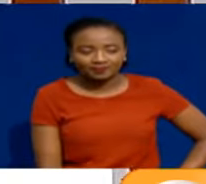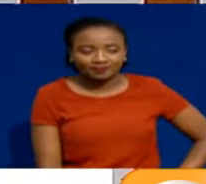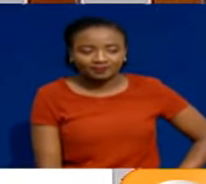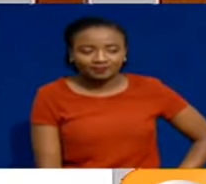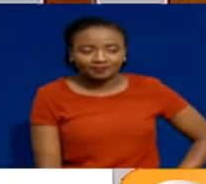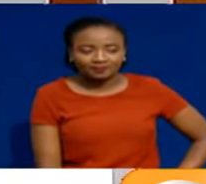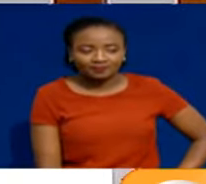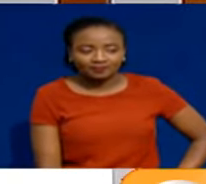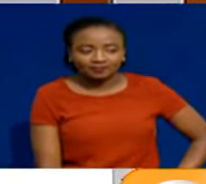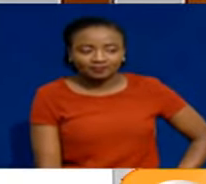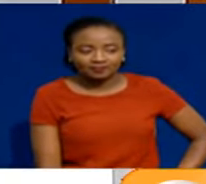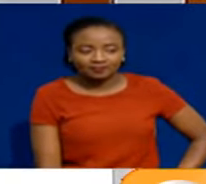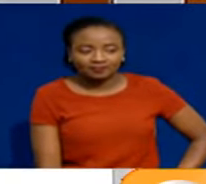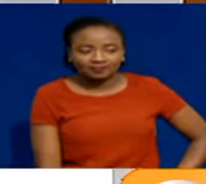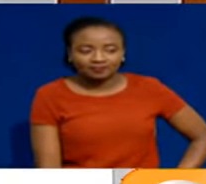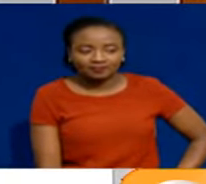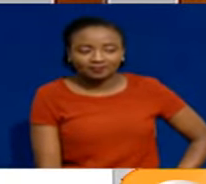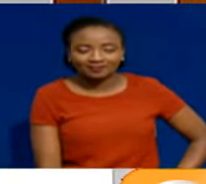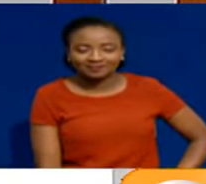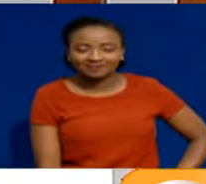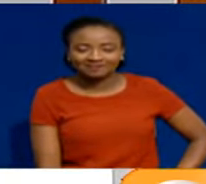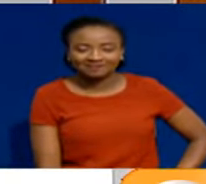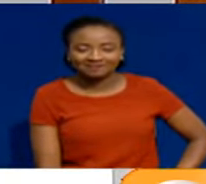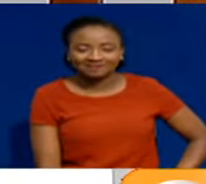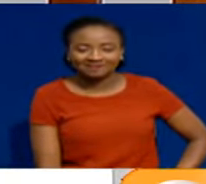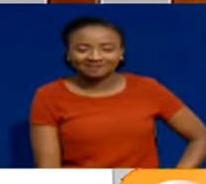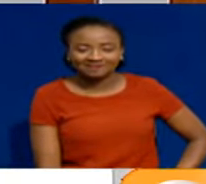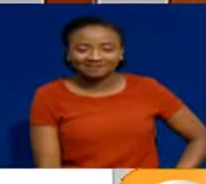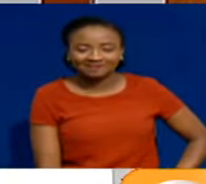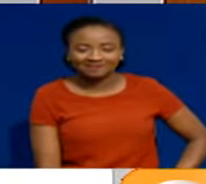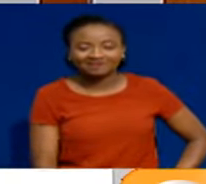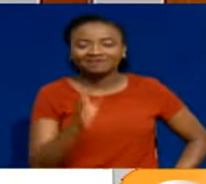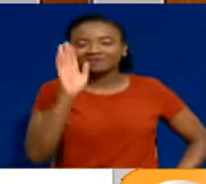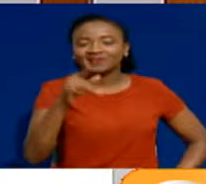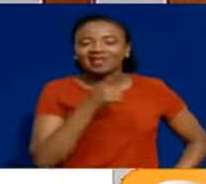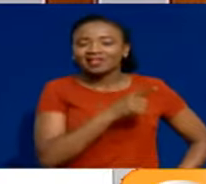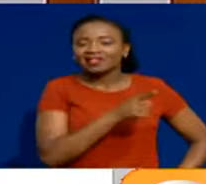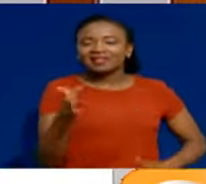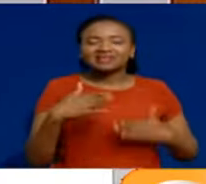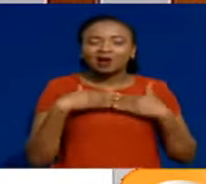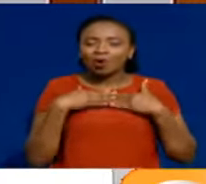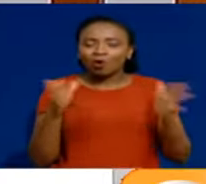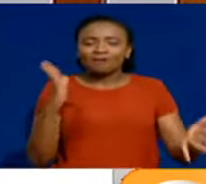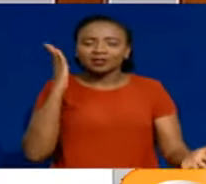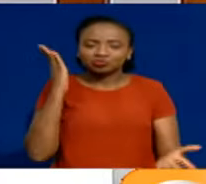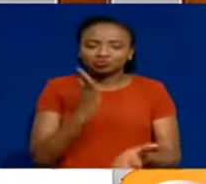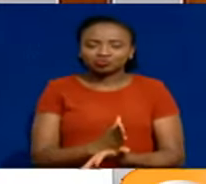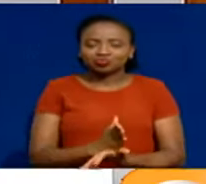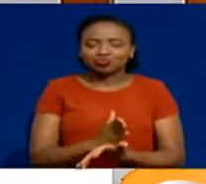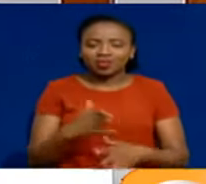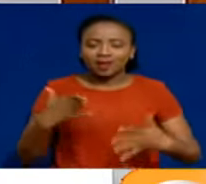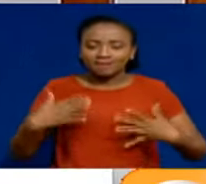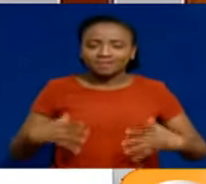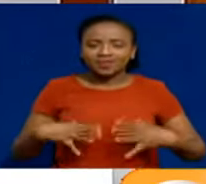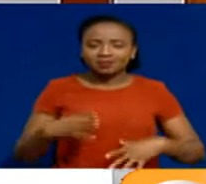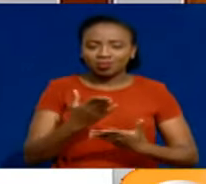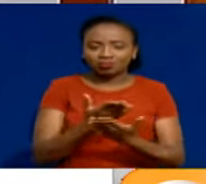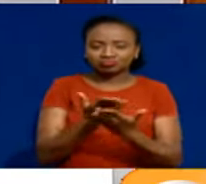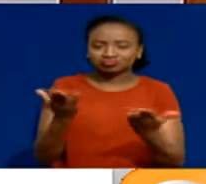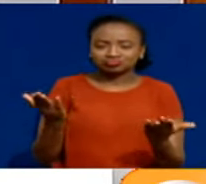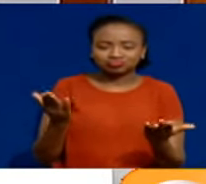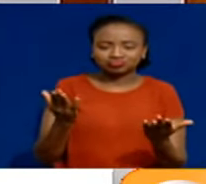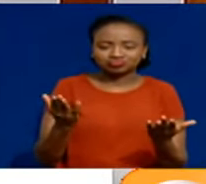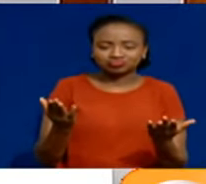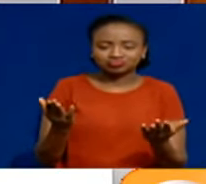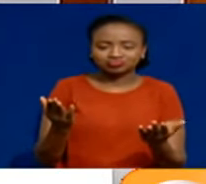It's deep. Huh? How do you feel? These are open facts that people need. We used to be told